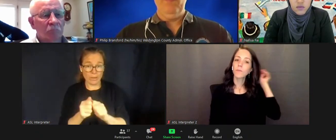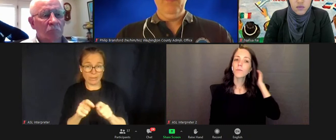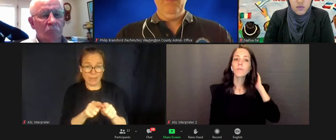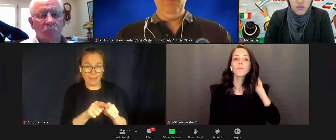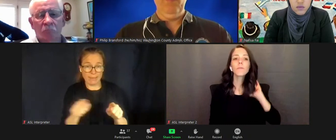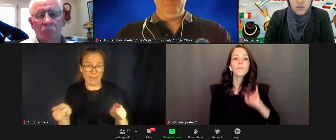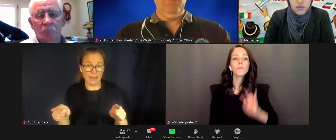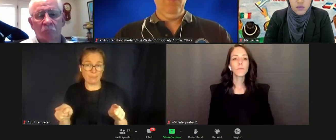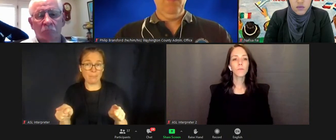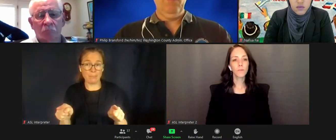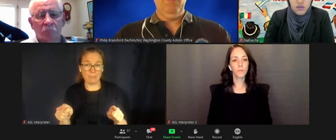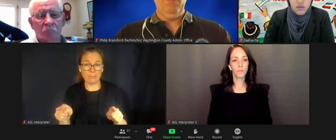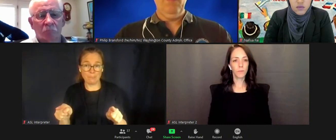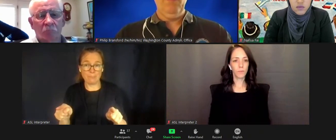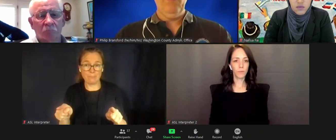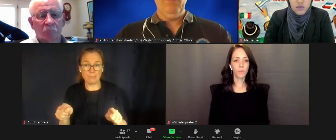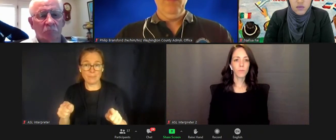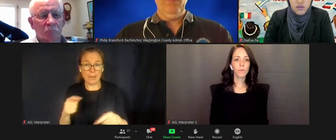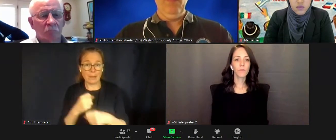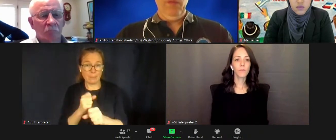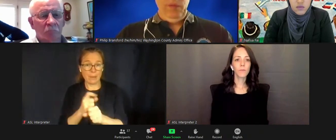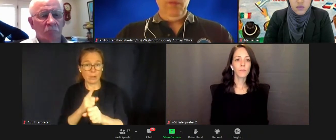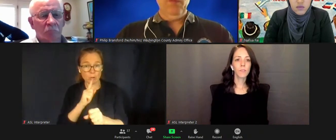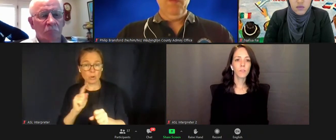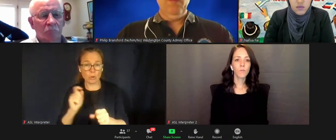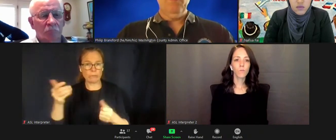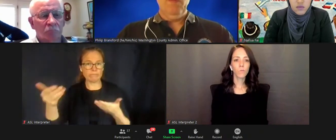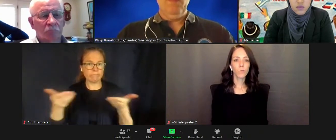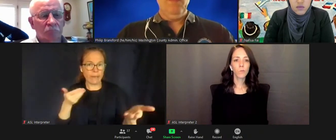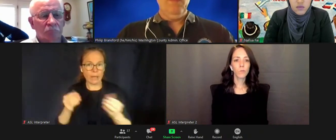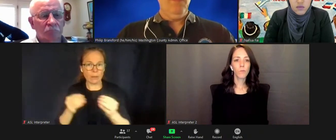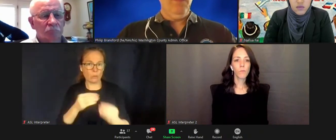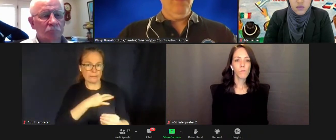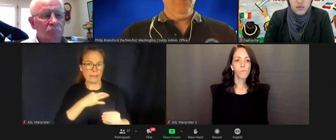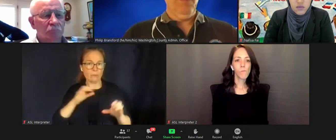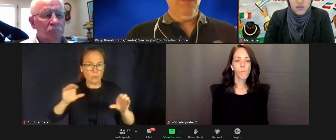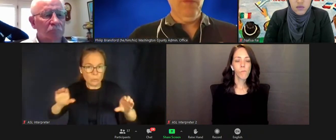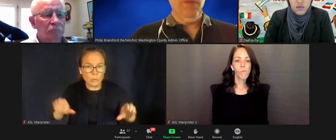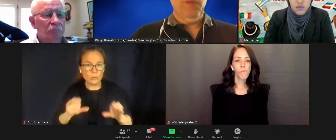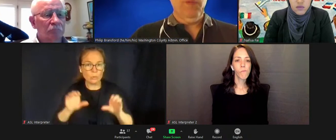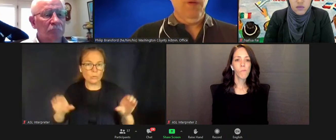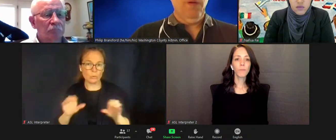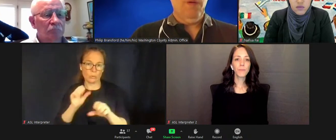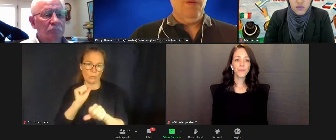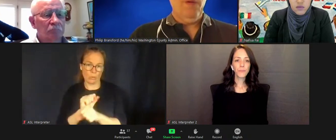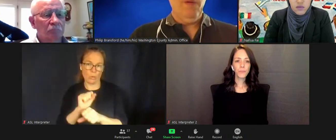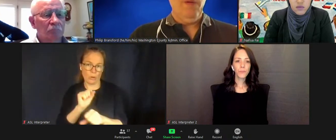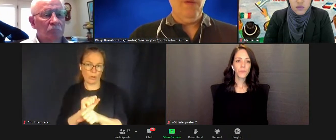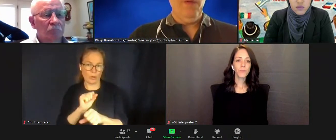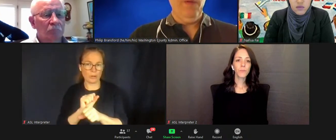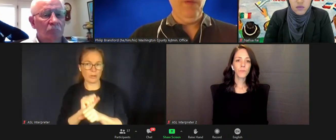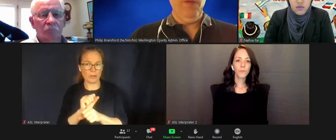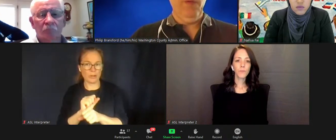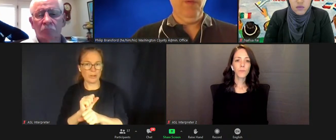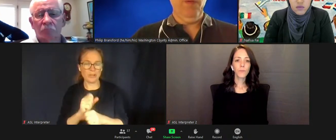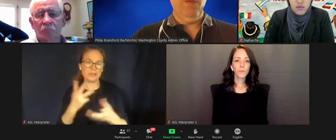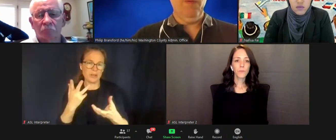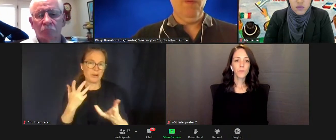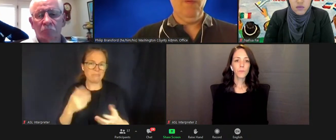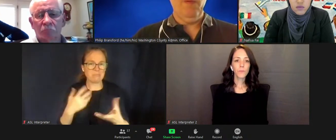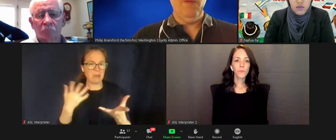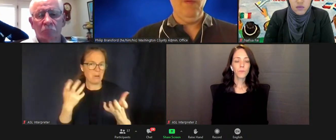the workforce to do the work for our community members. So I wanted to make sure I gave a couple